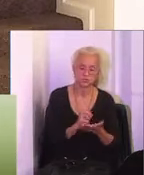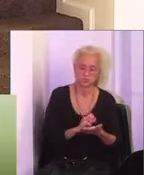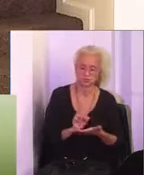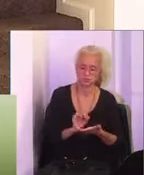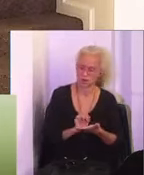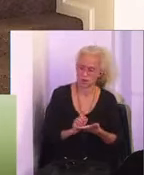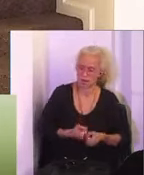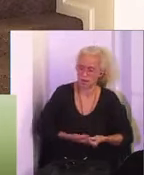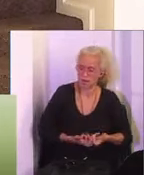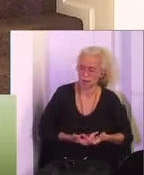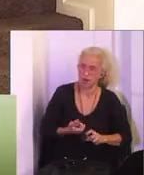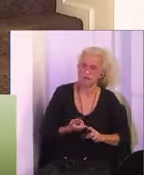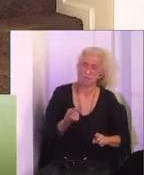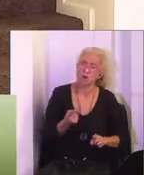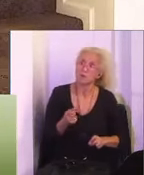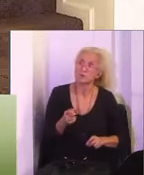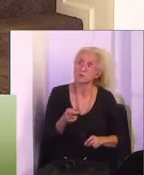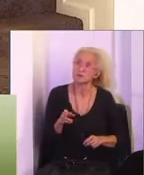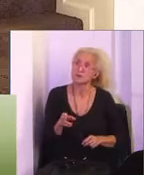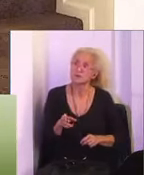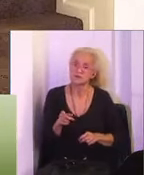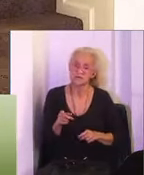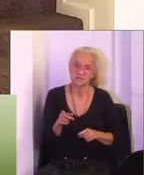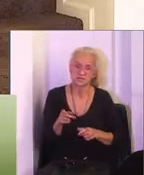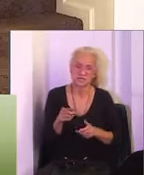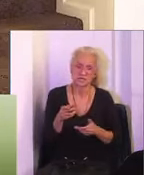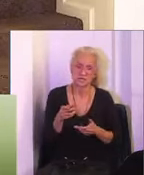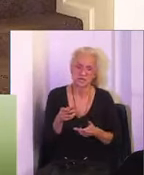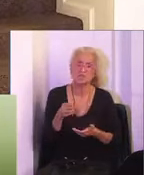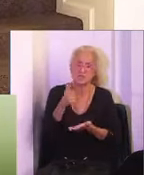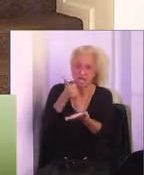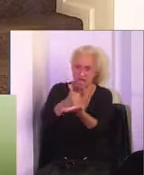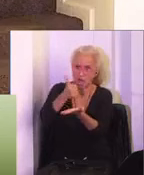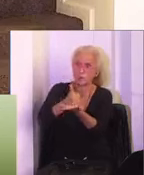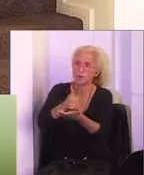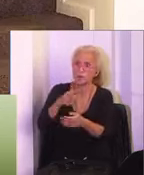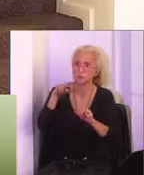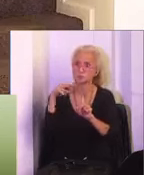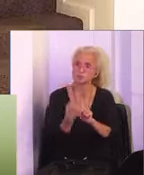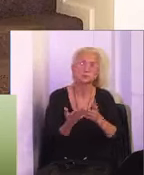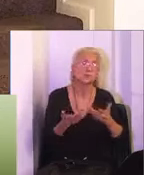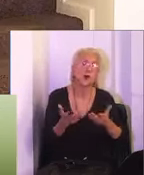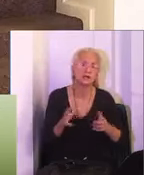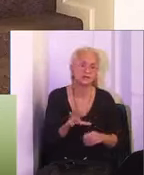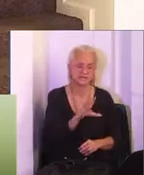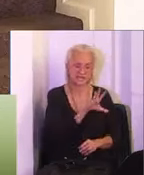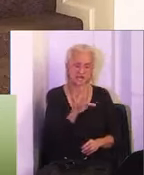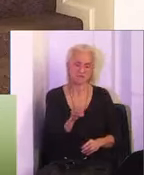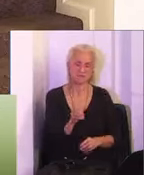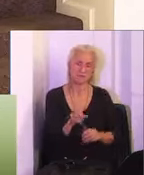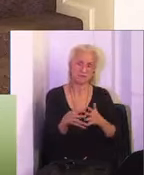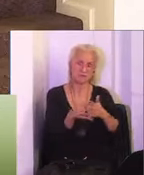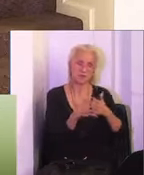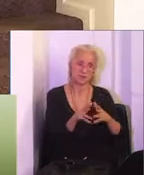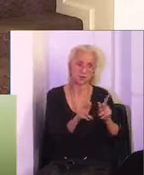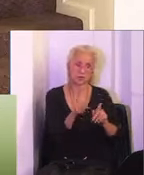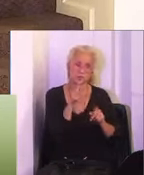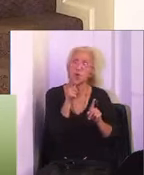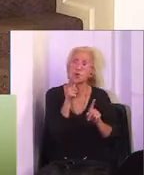write from the Help's perspective. The Help was the African-American people that